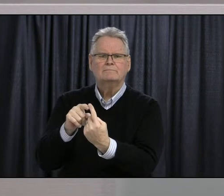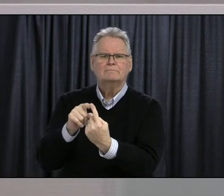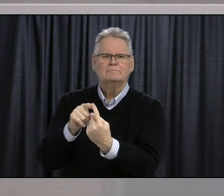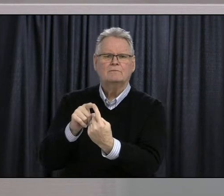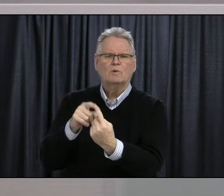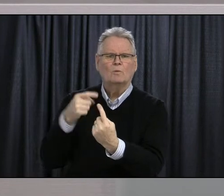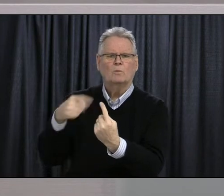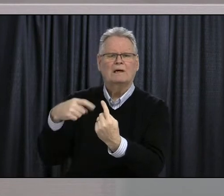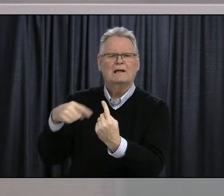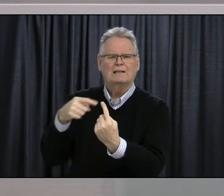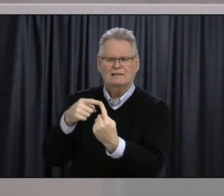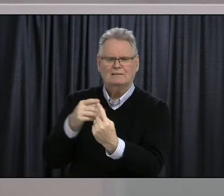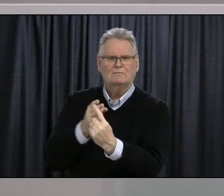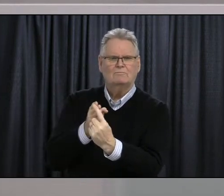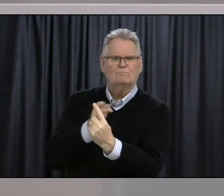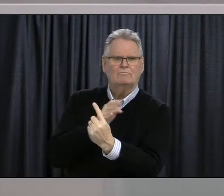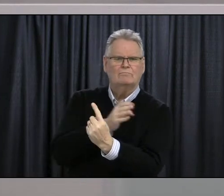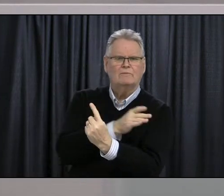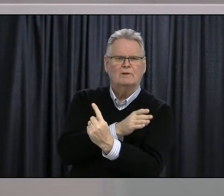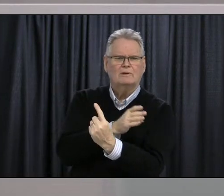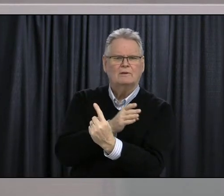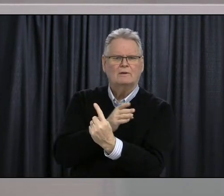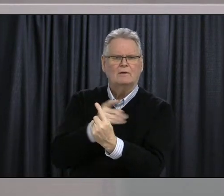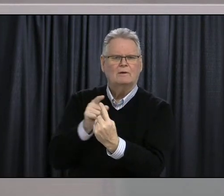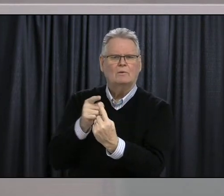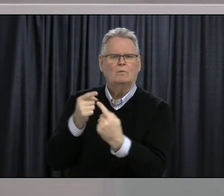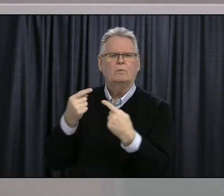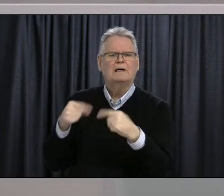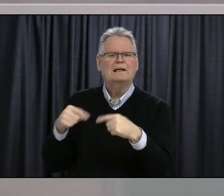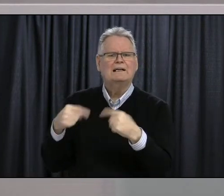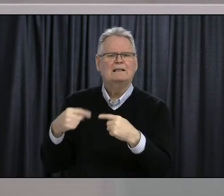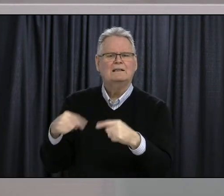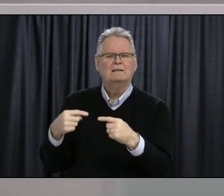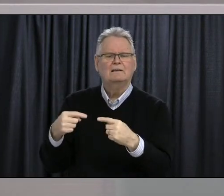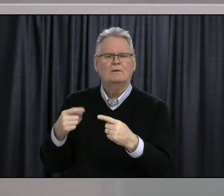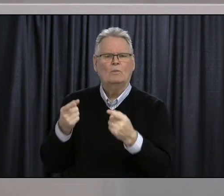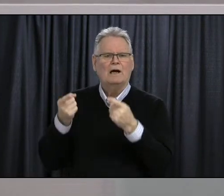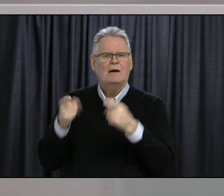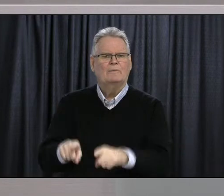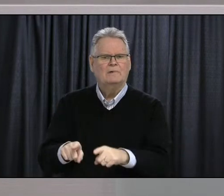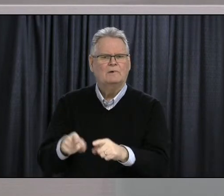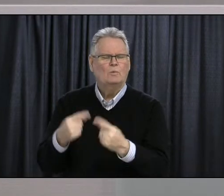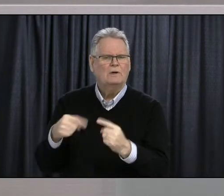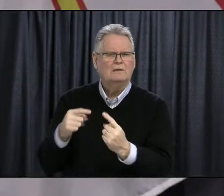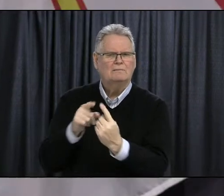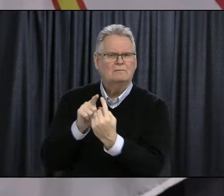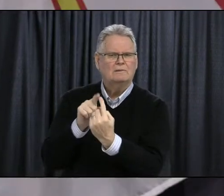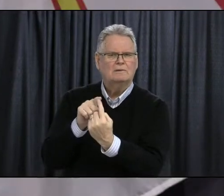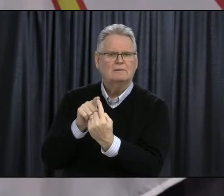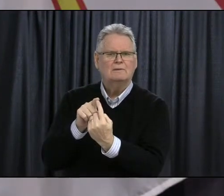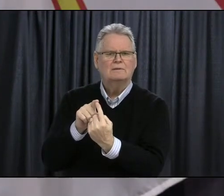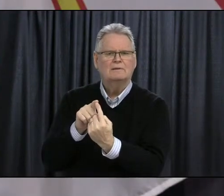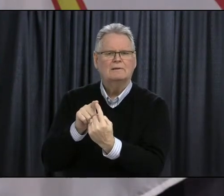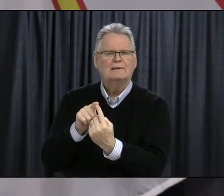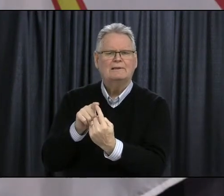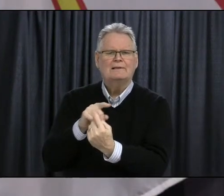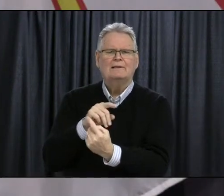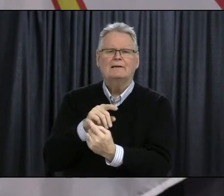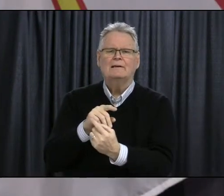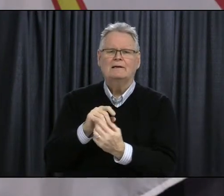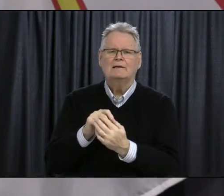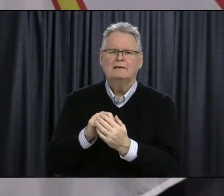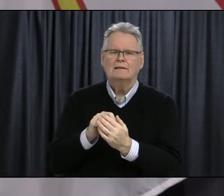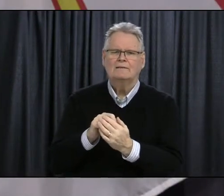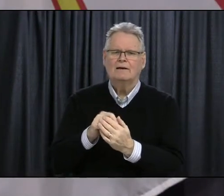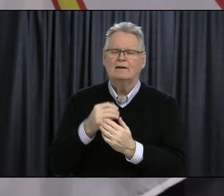cluster are traced back to that person, but you haven't identified the source for that person. Is that correct? Right. So there's a couple of different things here. So we have our